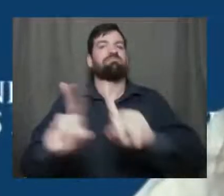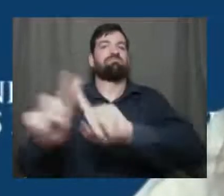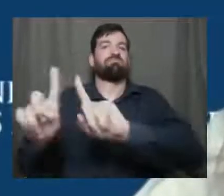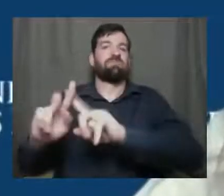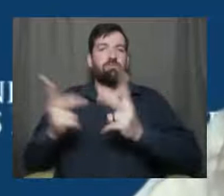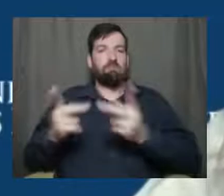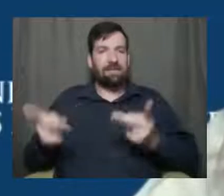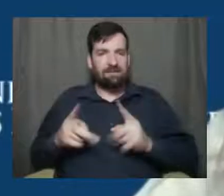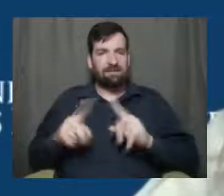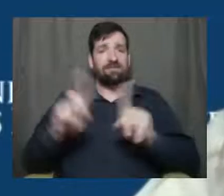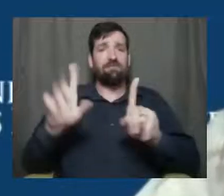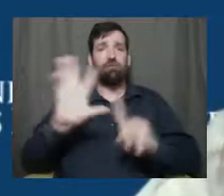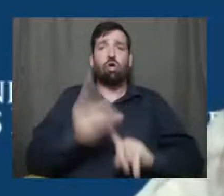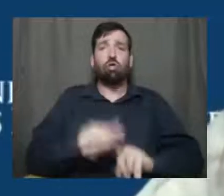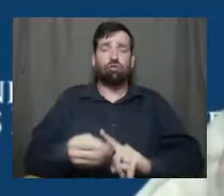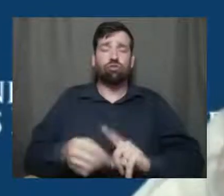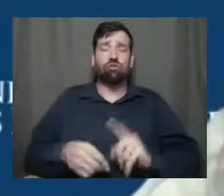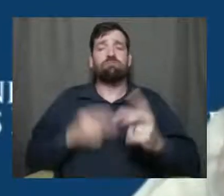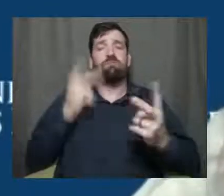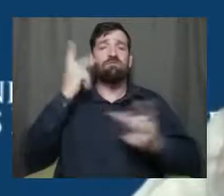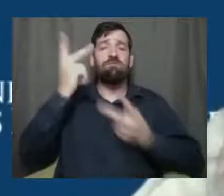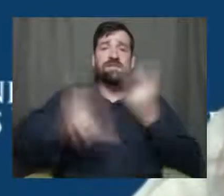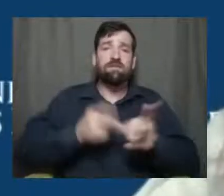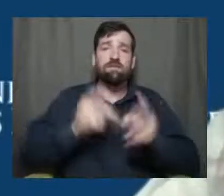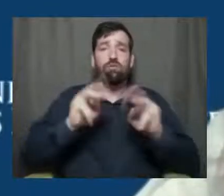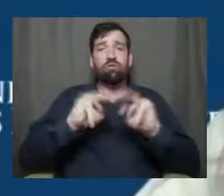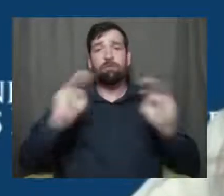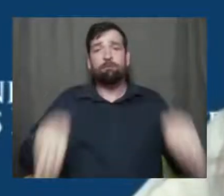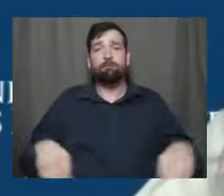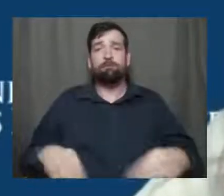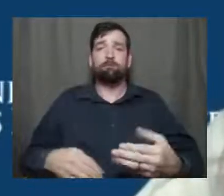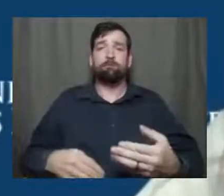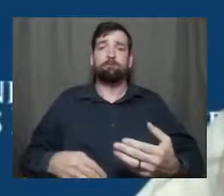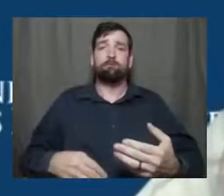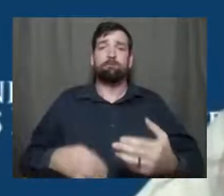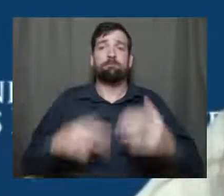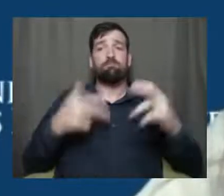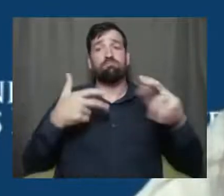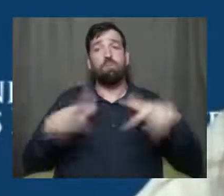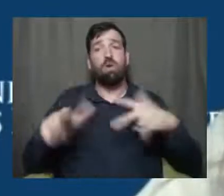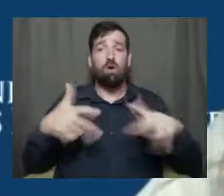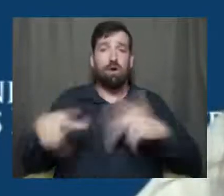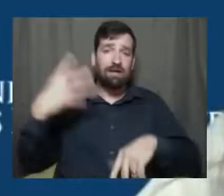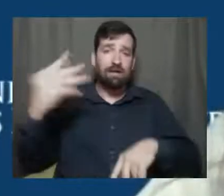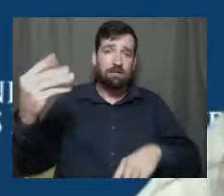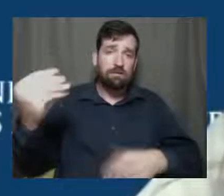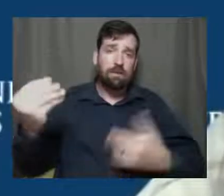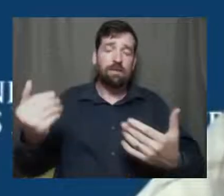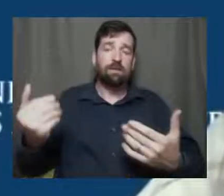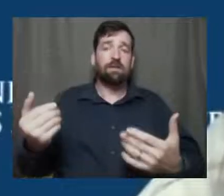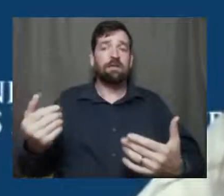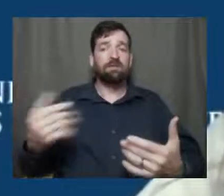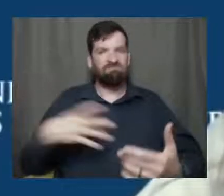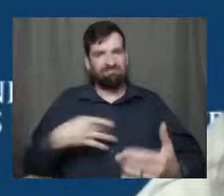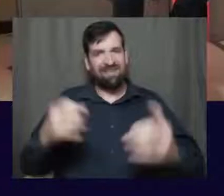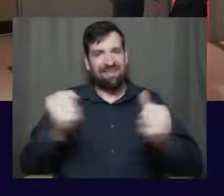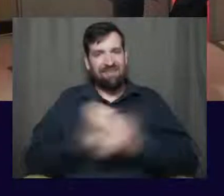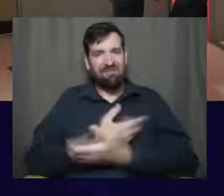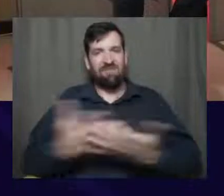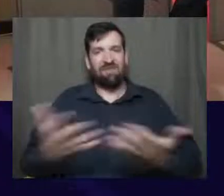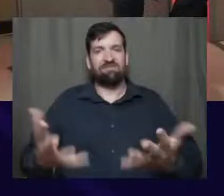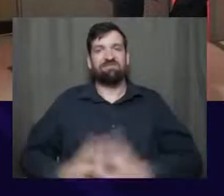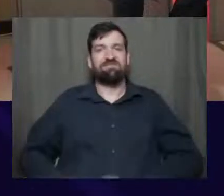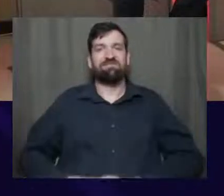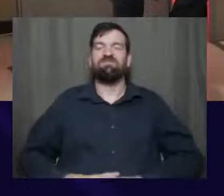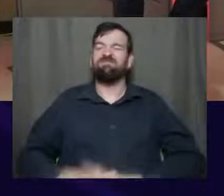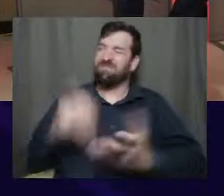culture, and we like to go to museums and walk outdoors. We like everything. Good for you.